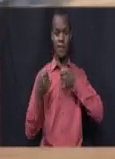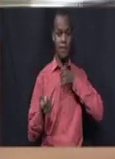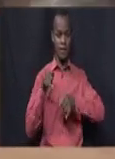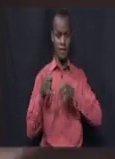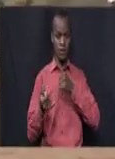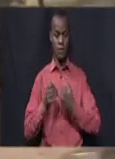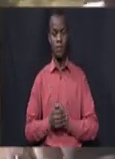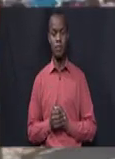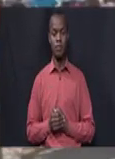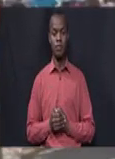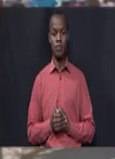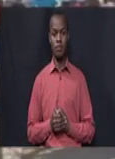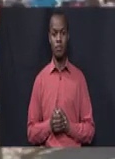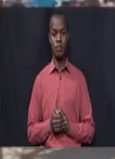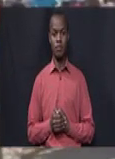The conference